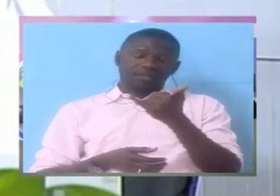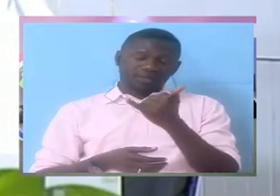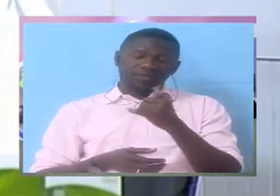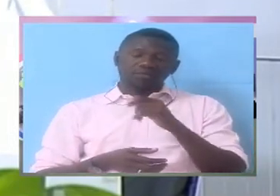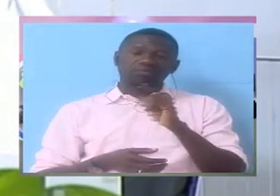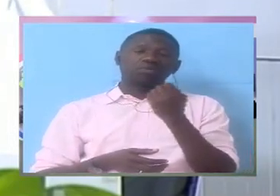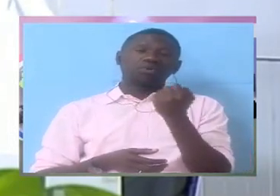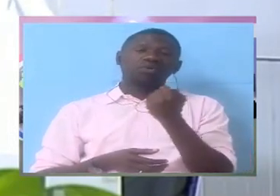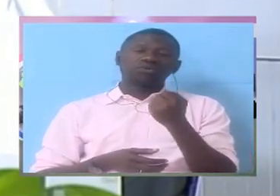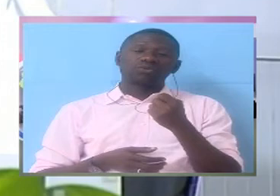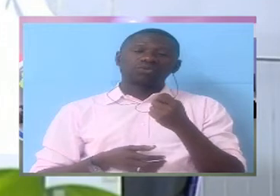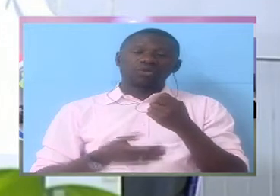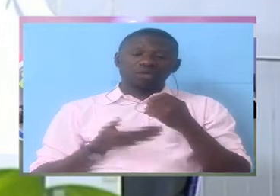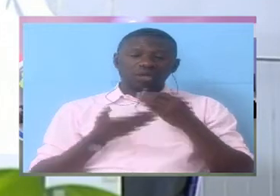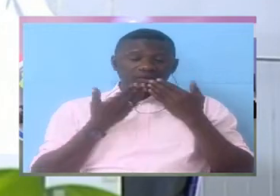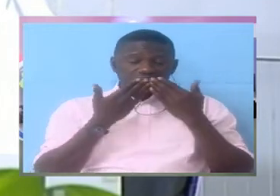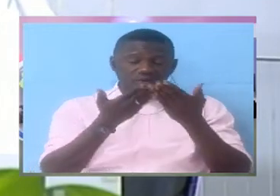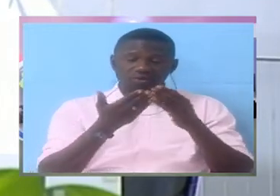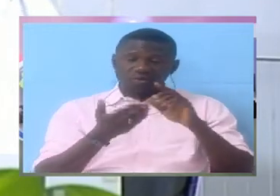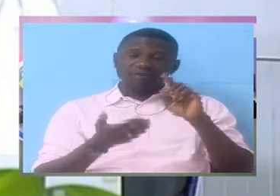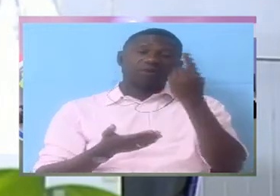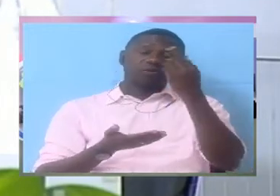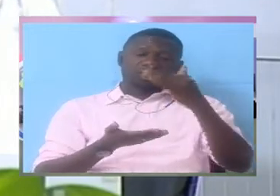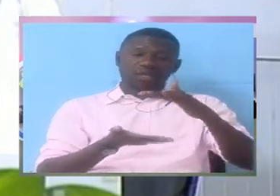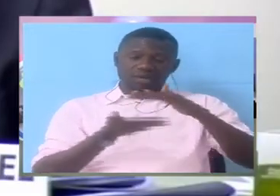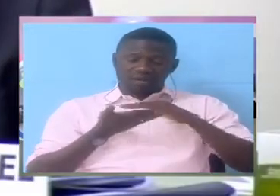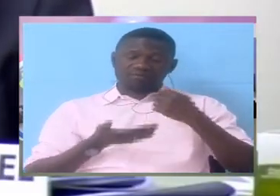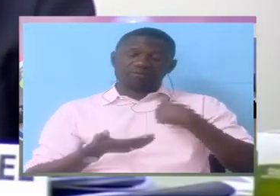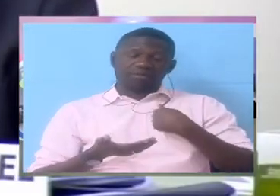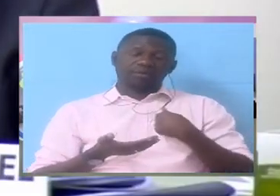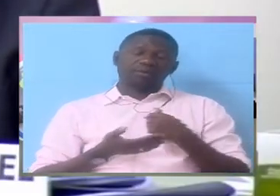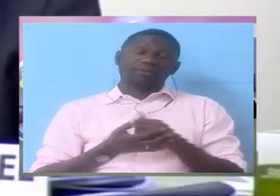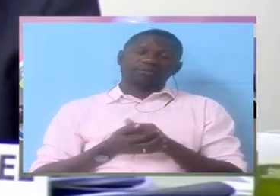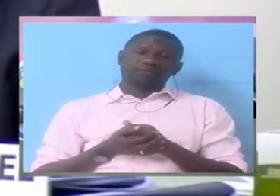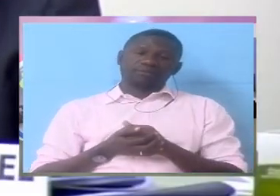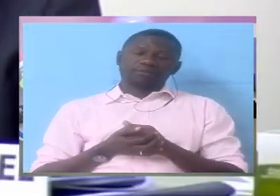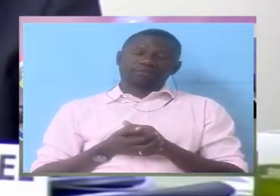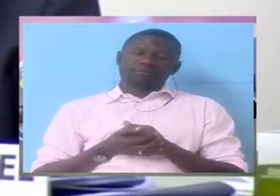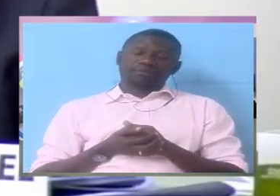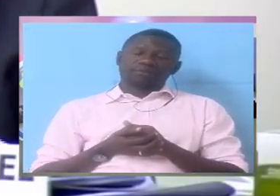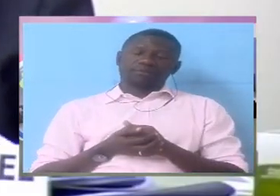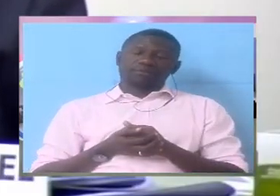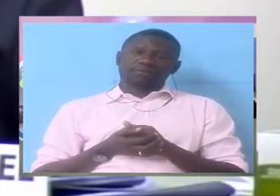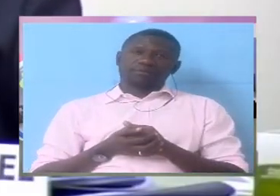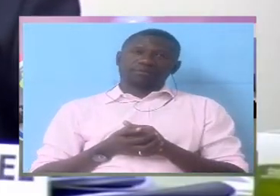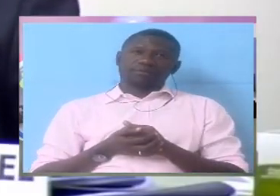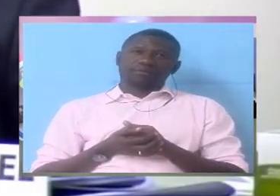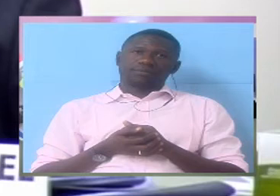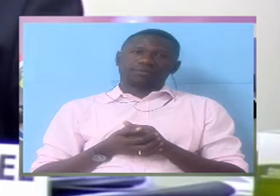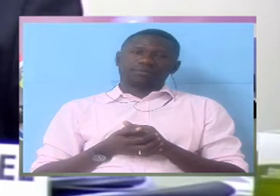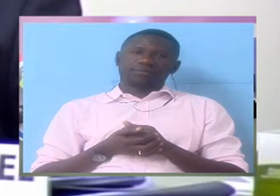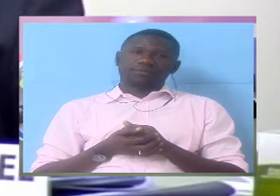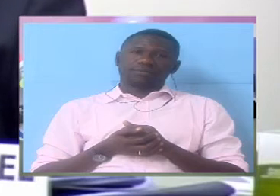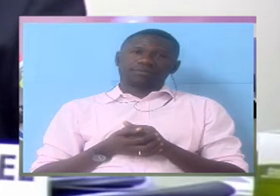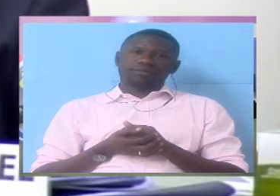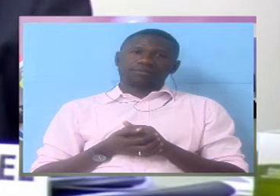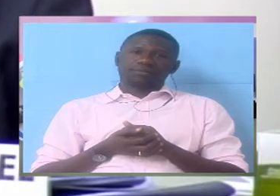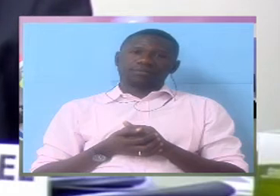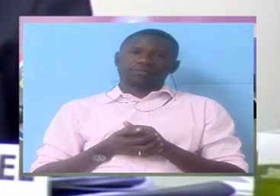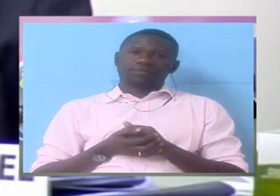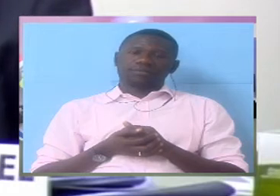doron janning kube bolaje wul kafu tamale. That's right. And in that